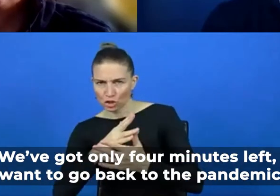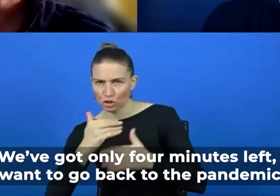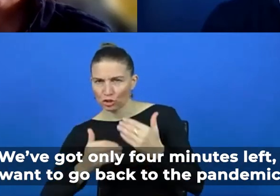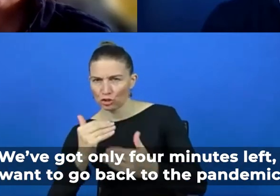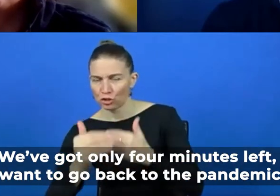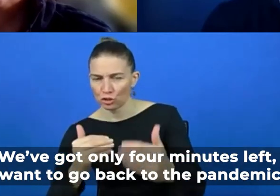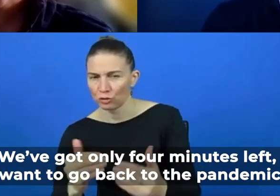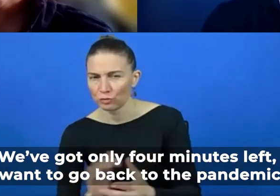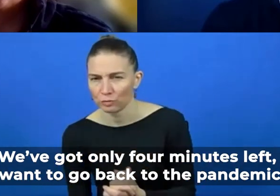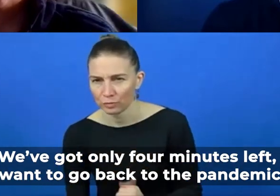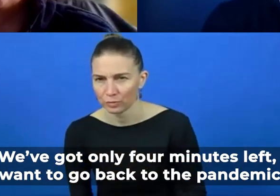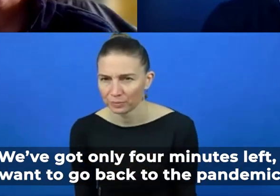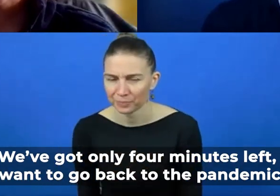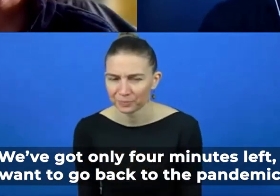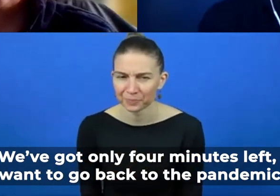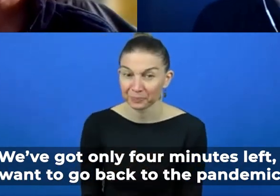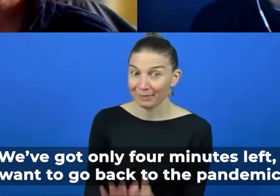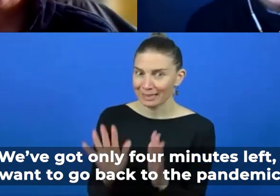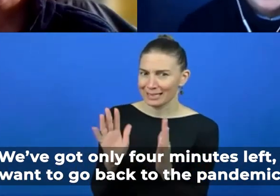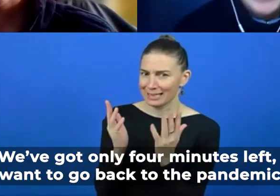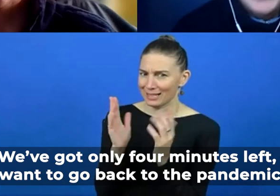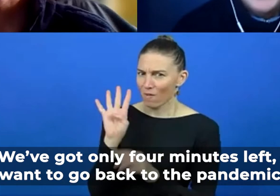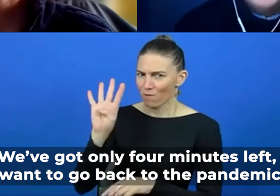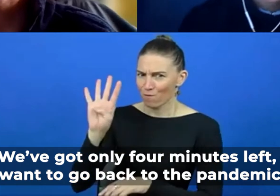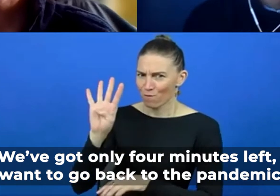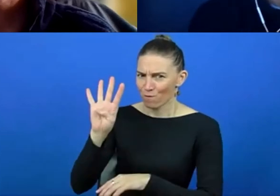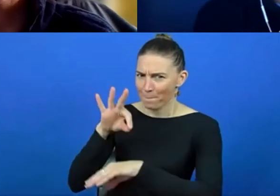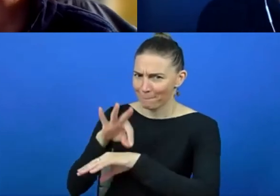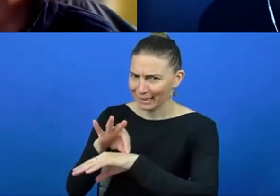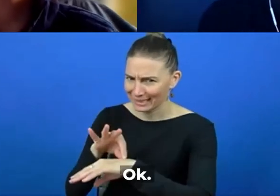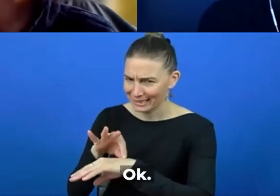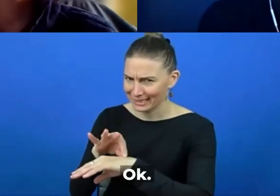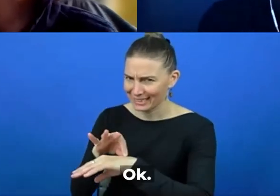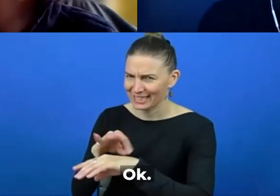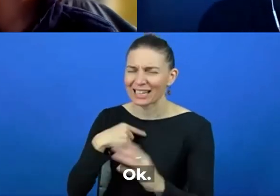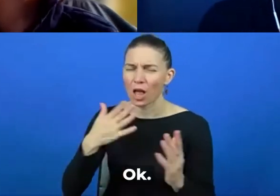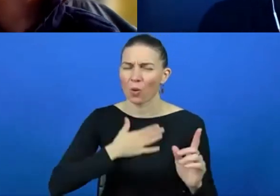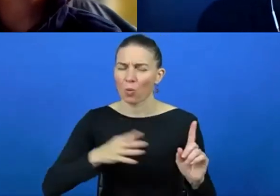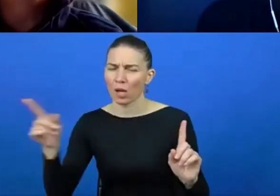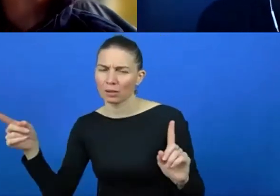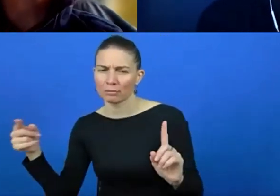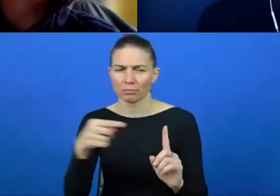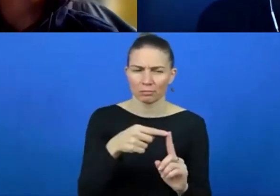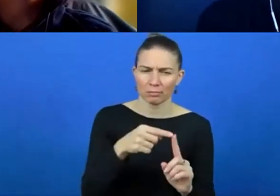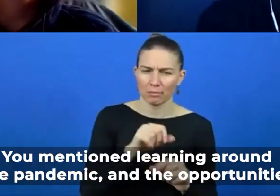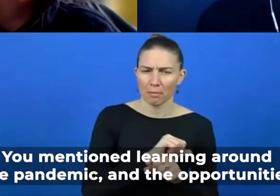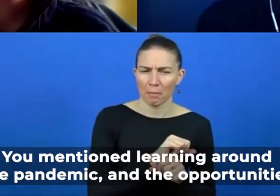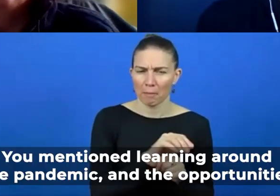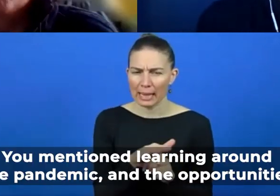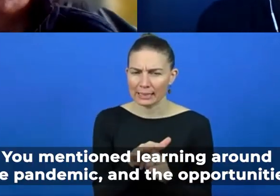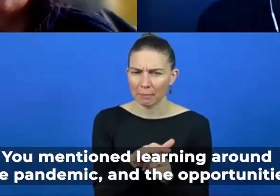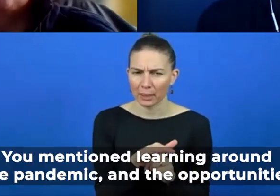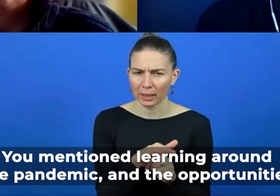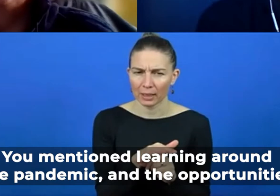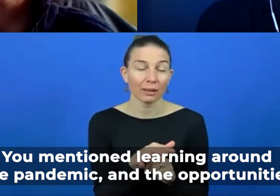We've got only 4 minutes left. I want to go back to the pandemic. Okay. And